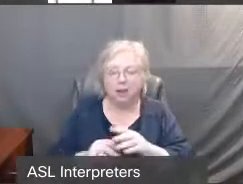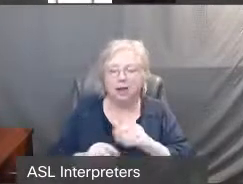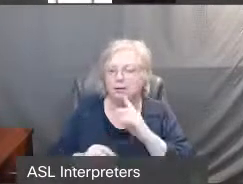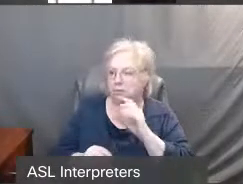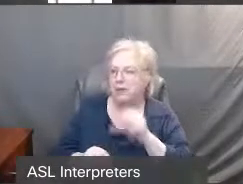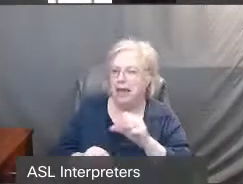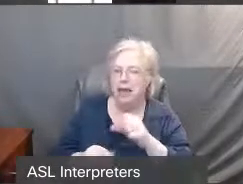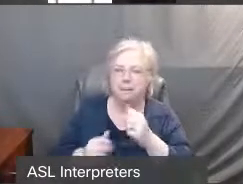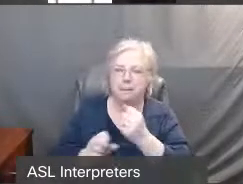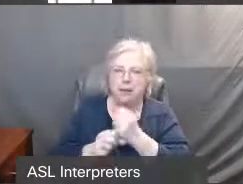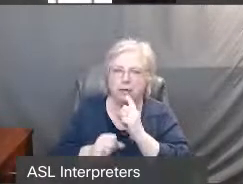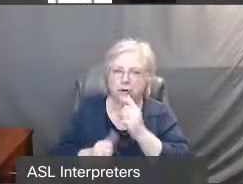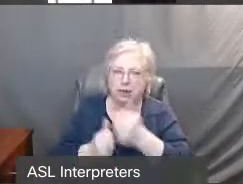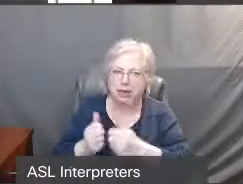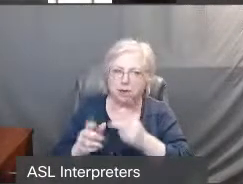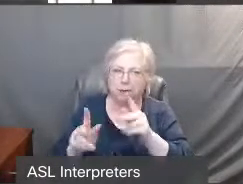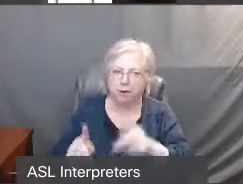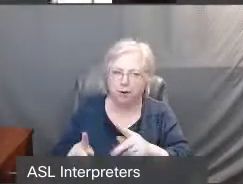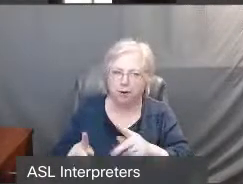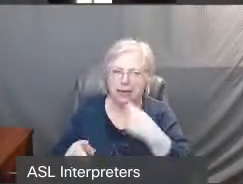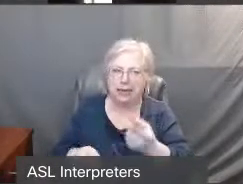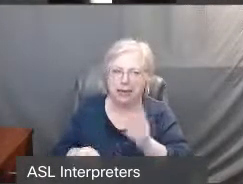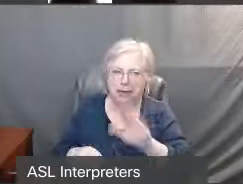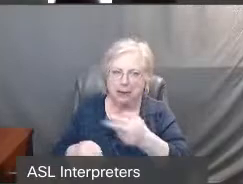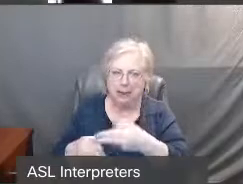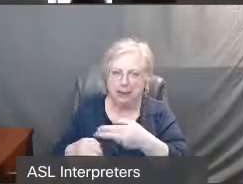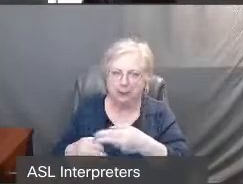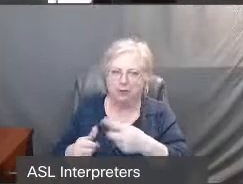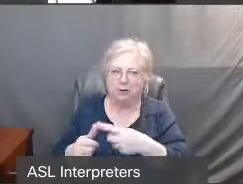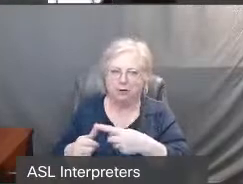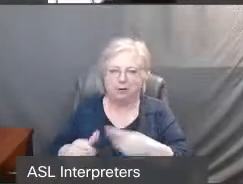make sure each person presents their name as well. Thank you.